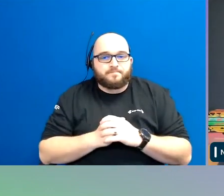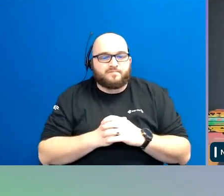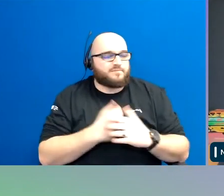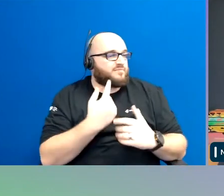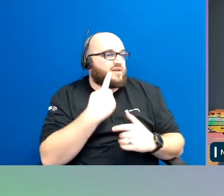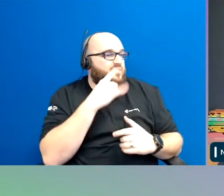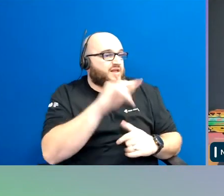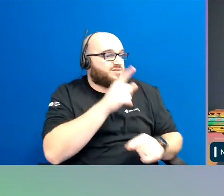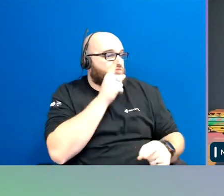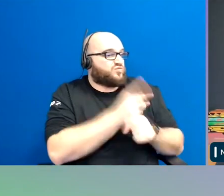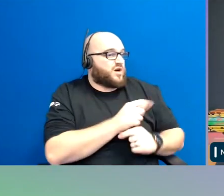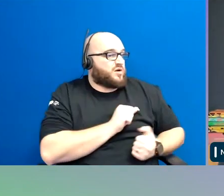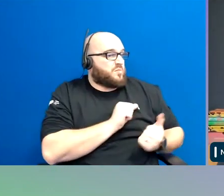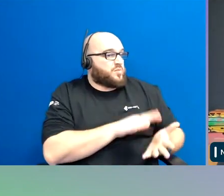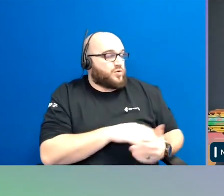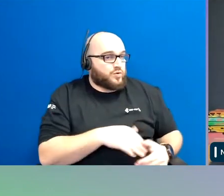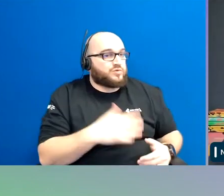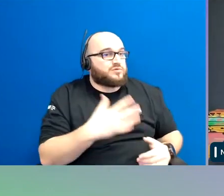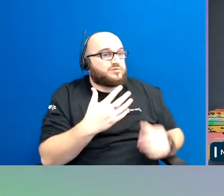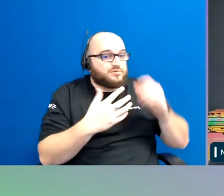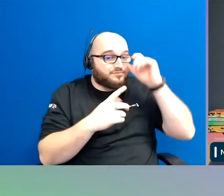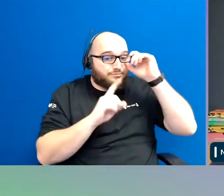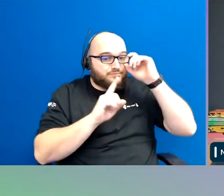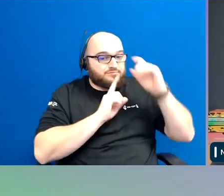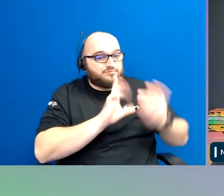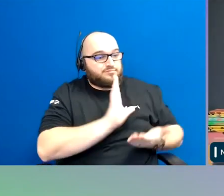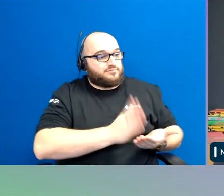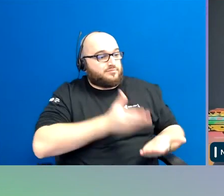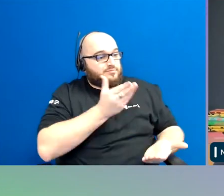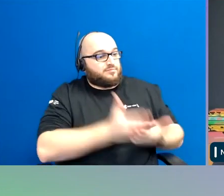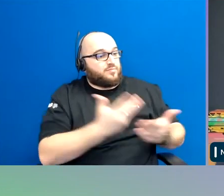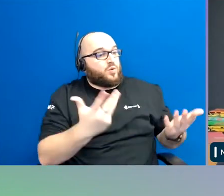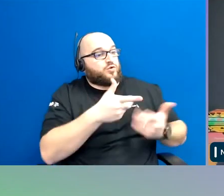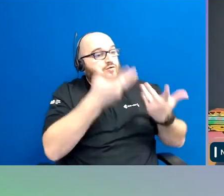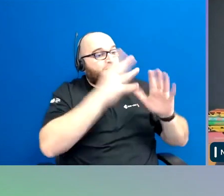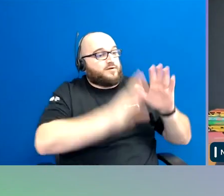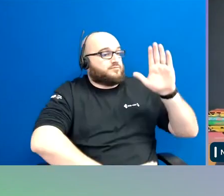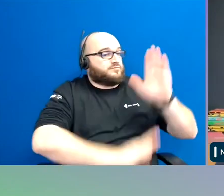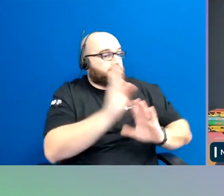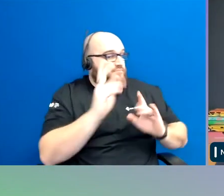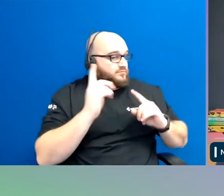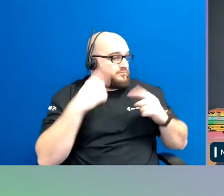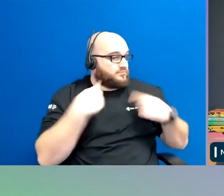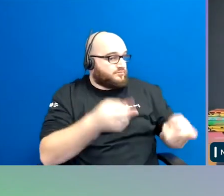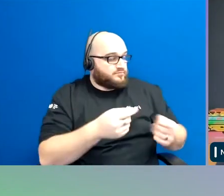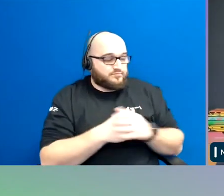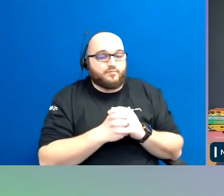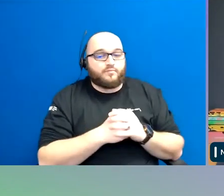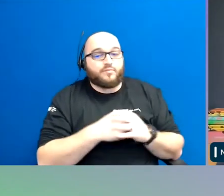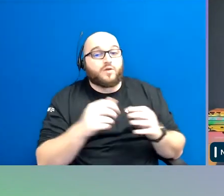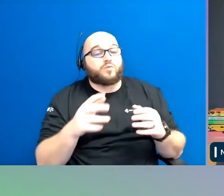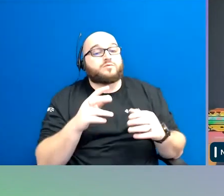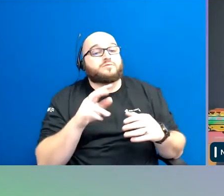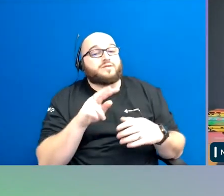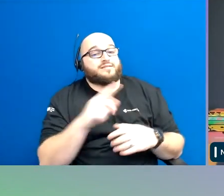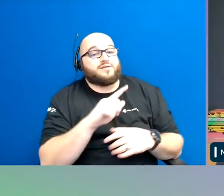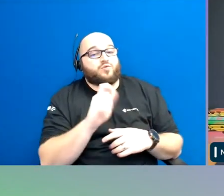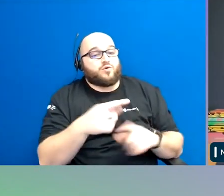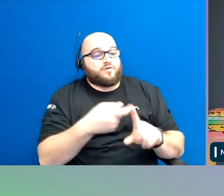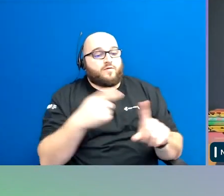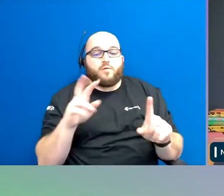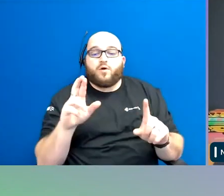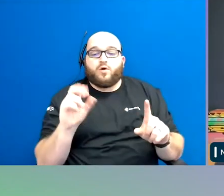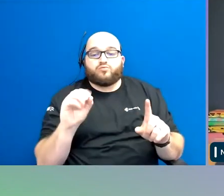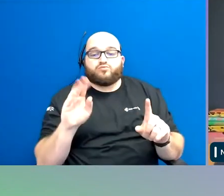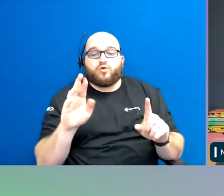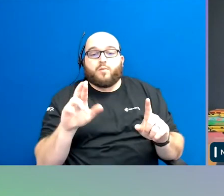the right approach, and it goes to show what you've built already in that sense. So, so I've got another question from Robert. I'm just